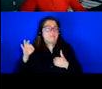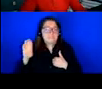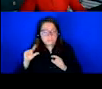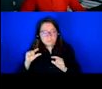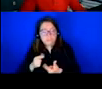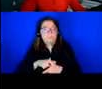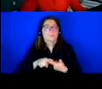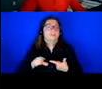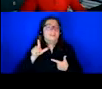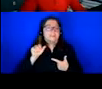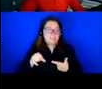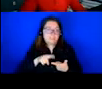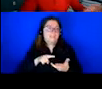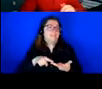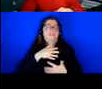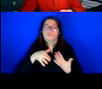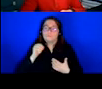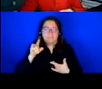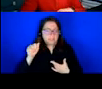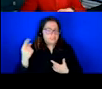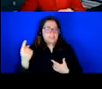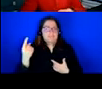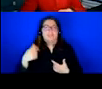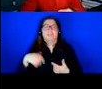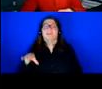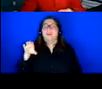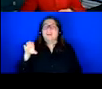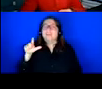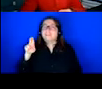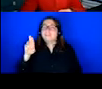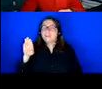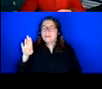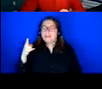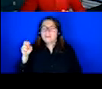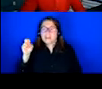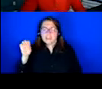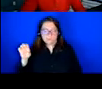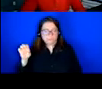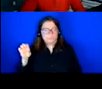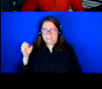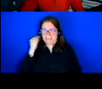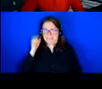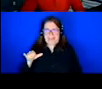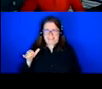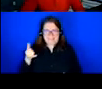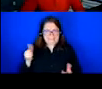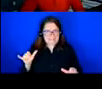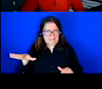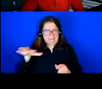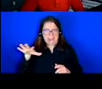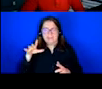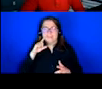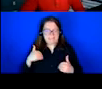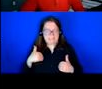media group for everything too. There's probably Clubhouse, if that's still a thing, there's groups on there, so you can check out a bunch